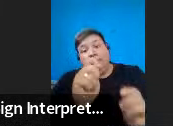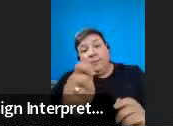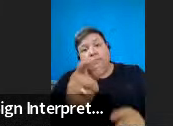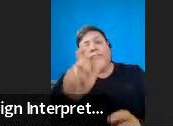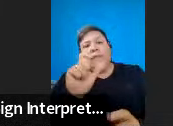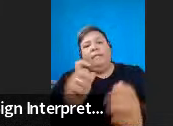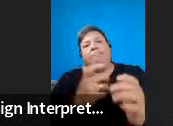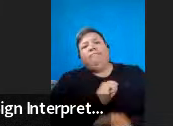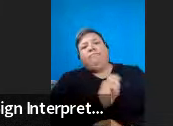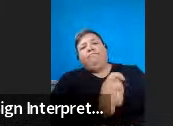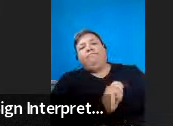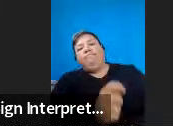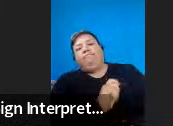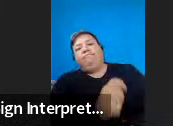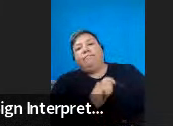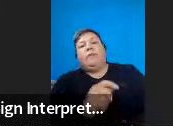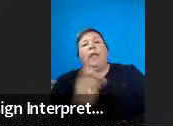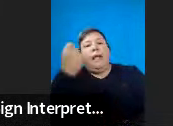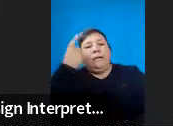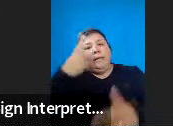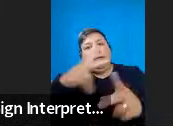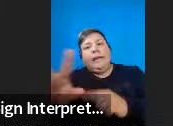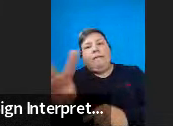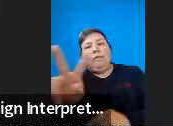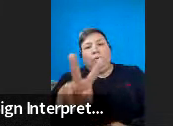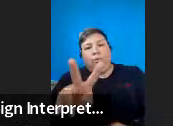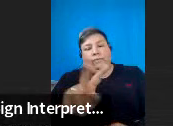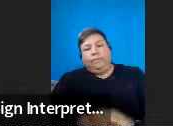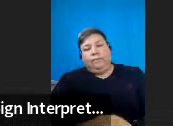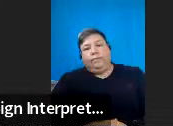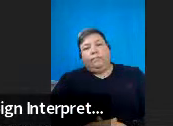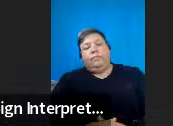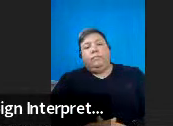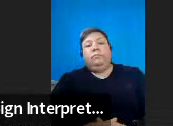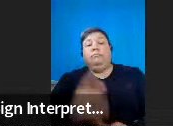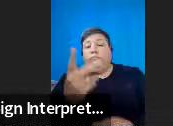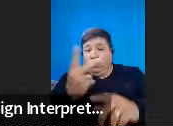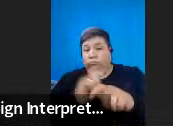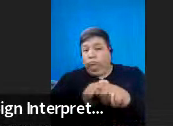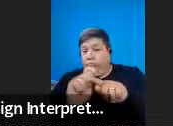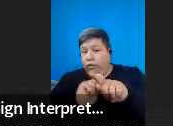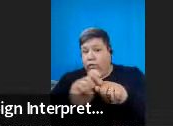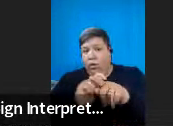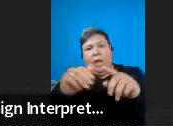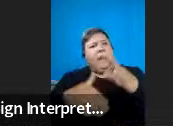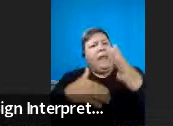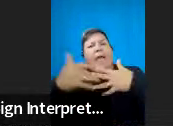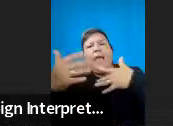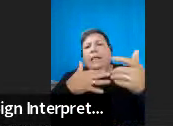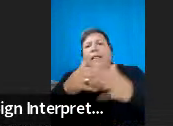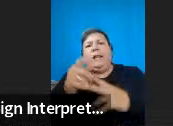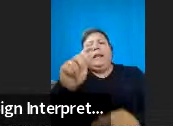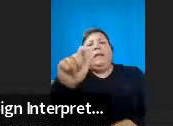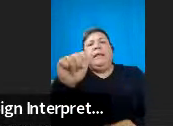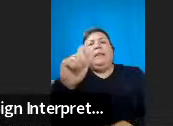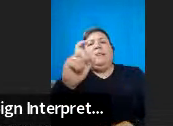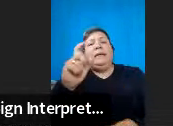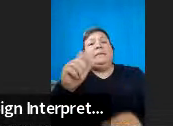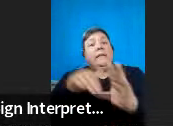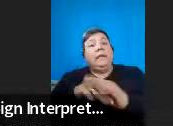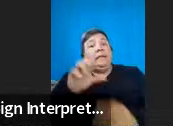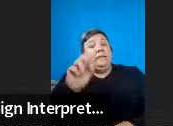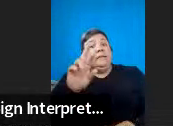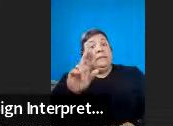strategic objective number 2. So this division will then conduct a training in any of the tax types in SARS if you